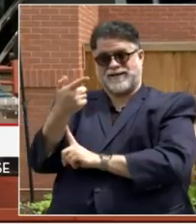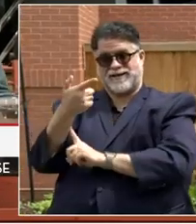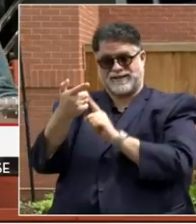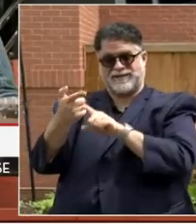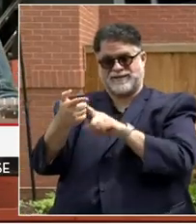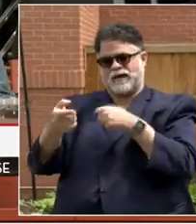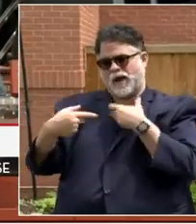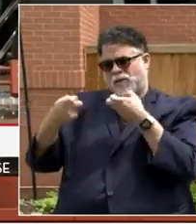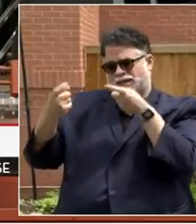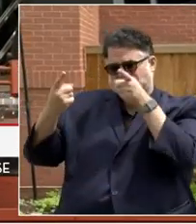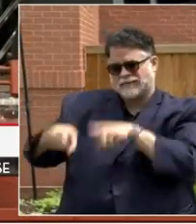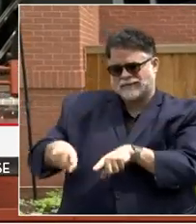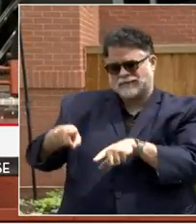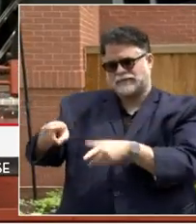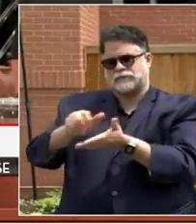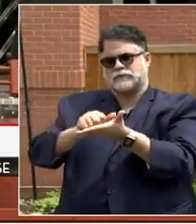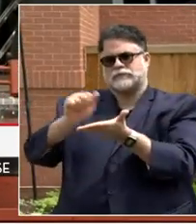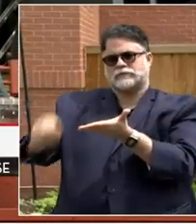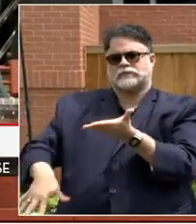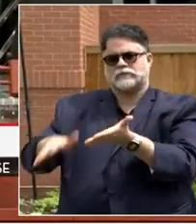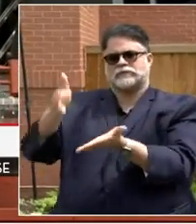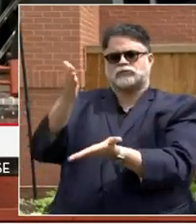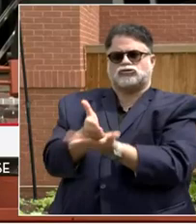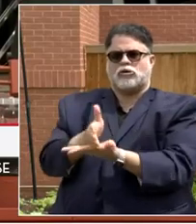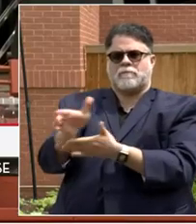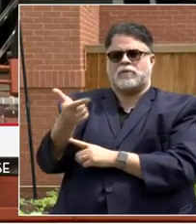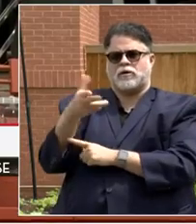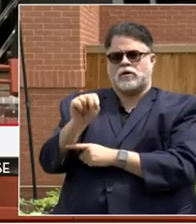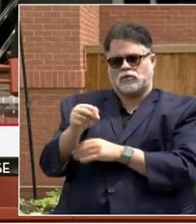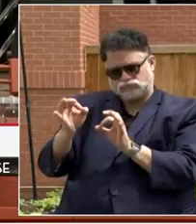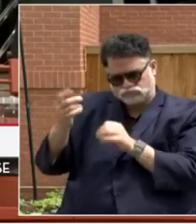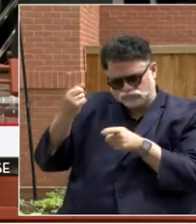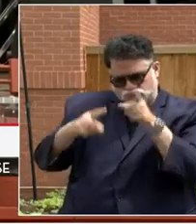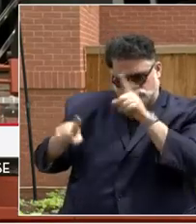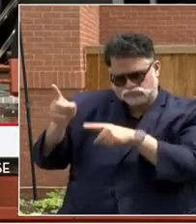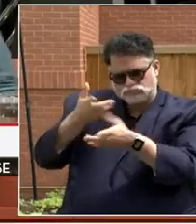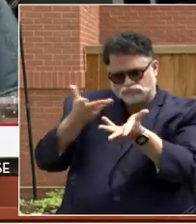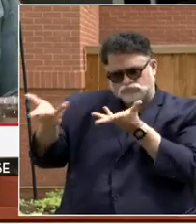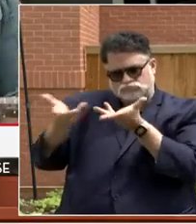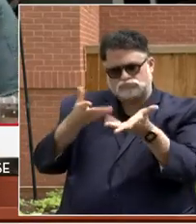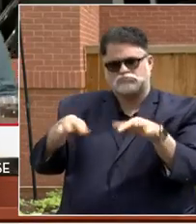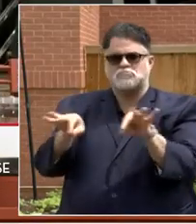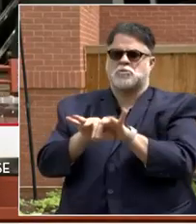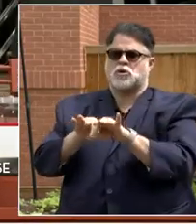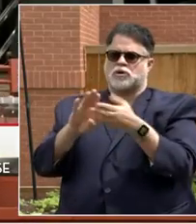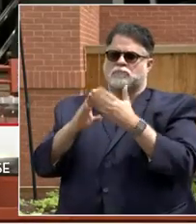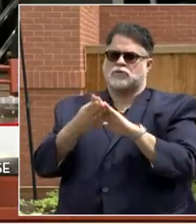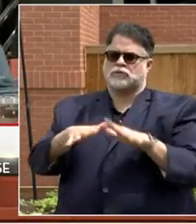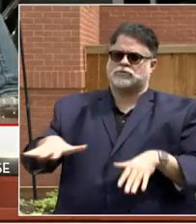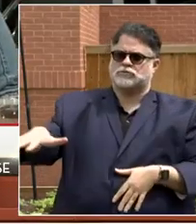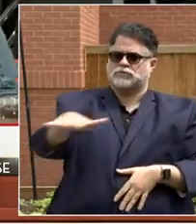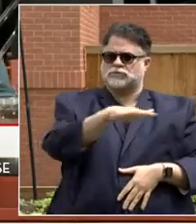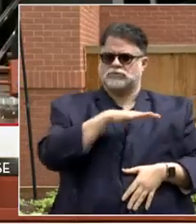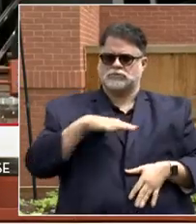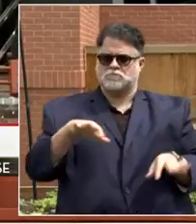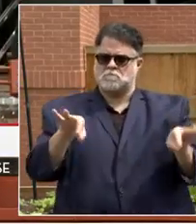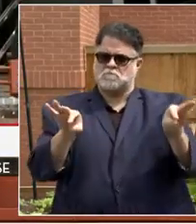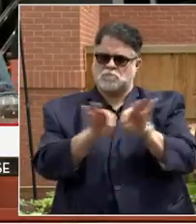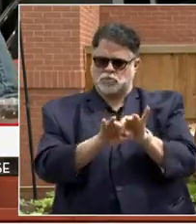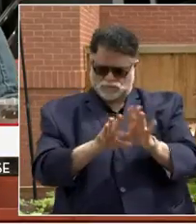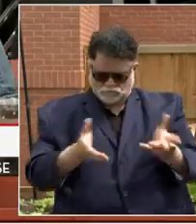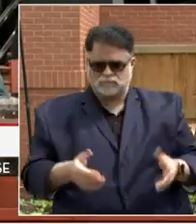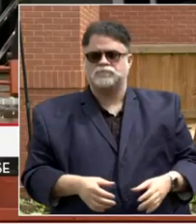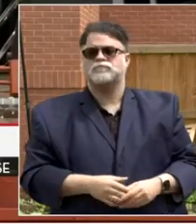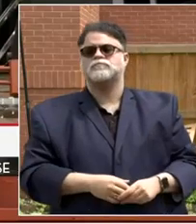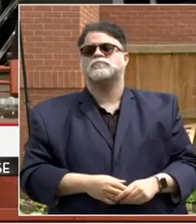we did a ceasefire and try to get them to squash the beefs. Me still being a violence interrupter in the same